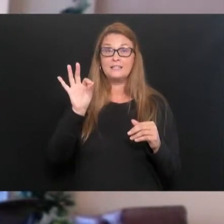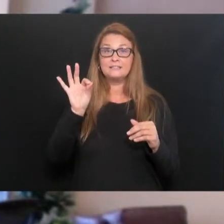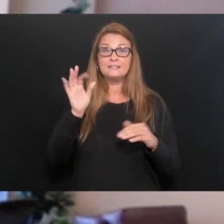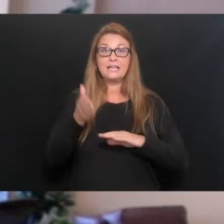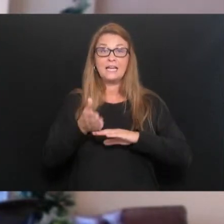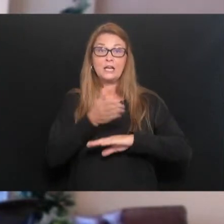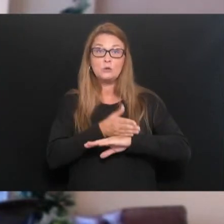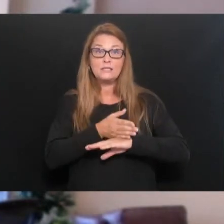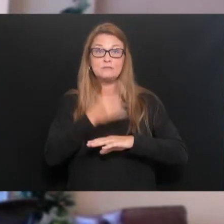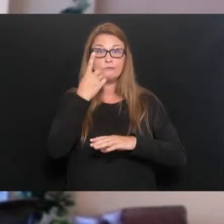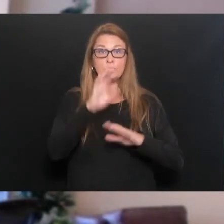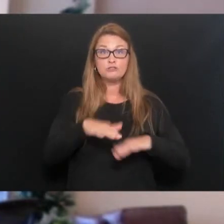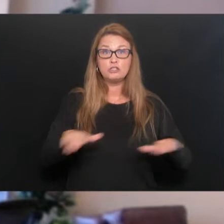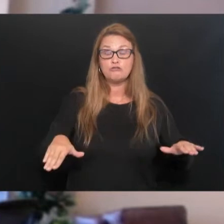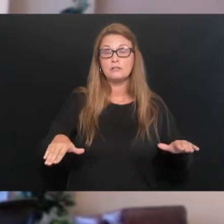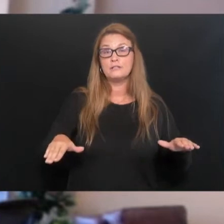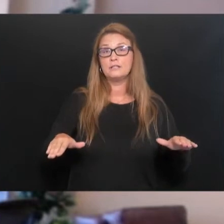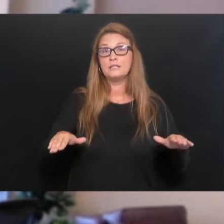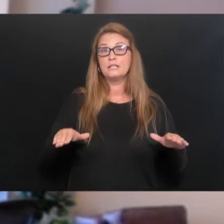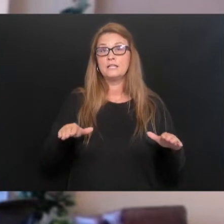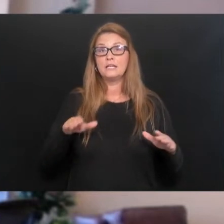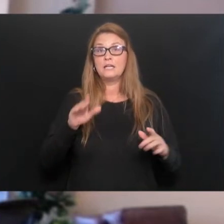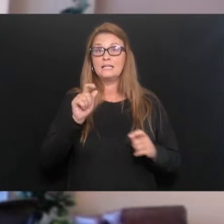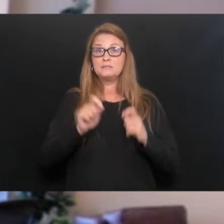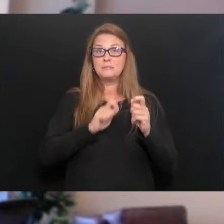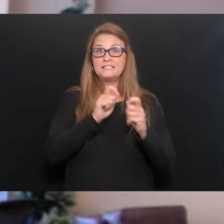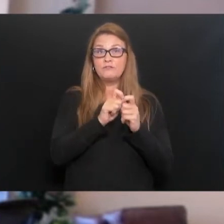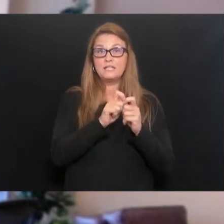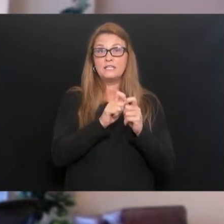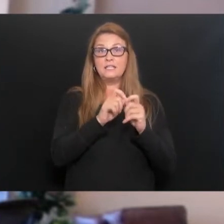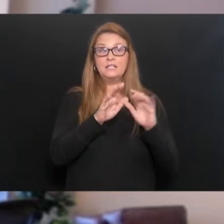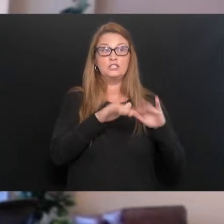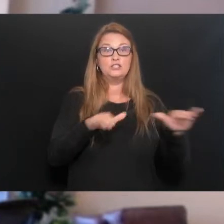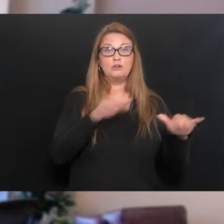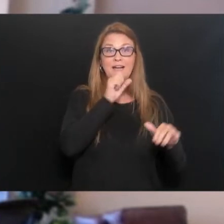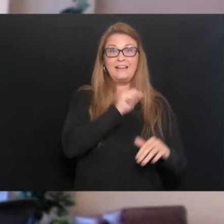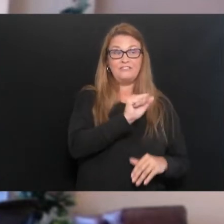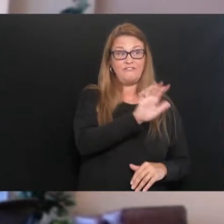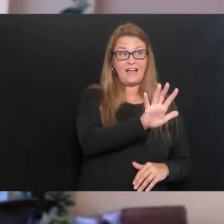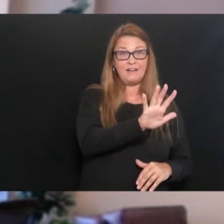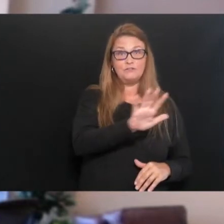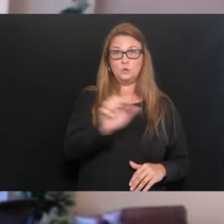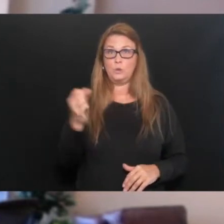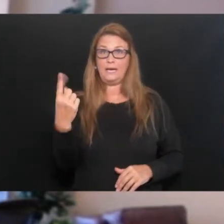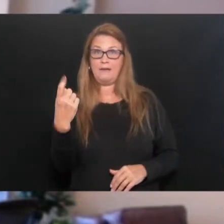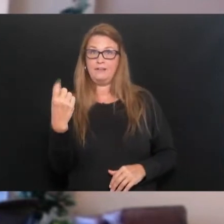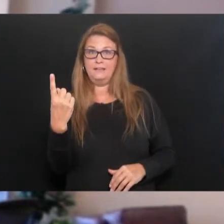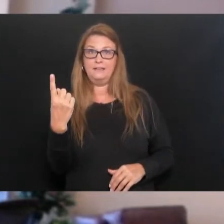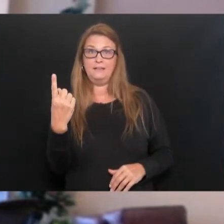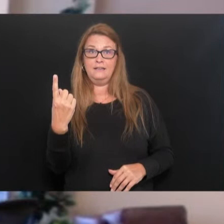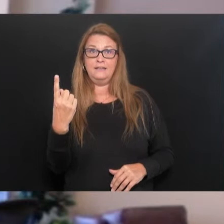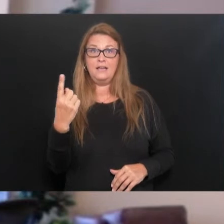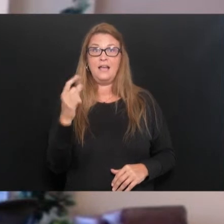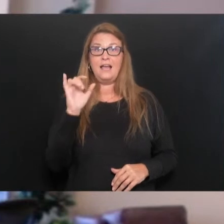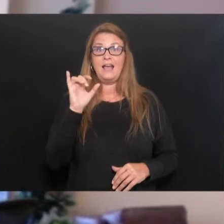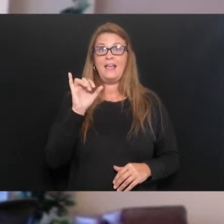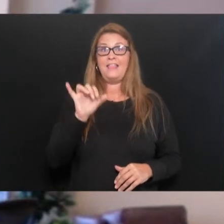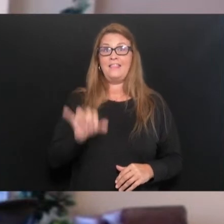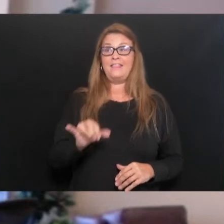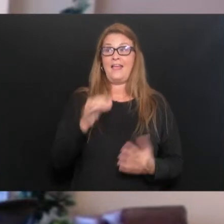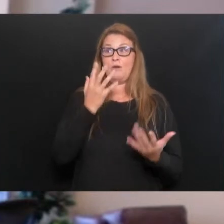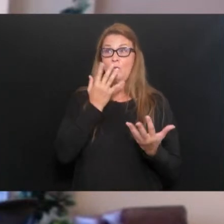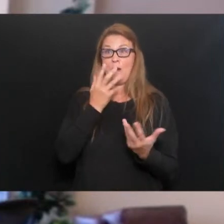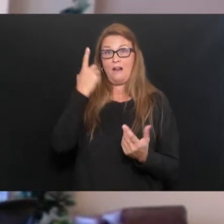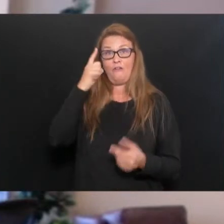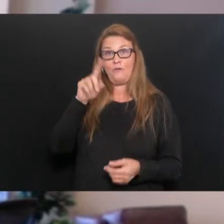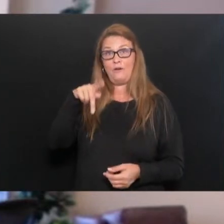for our children, particularly our children 5 to 11. That application from Pfizer is going